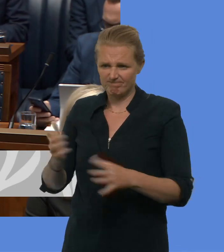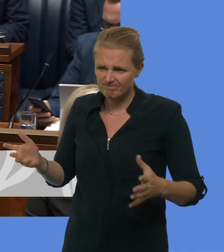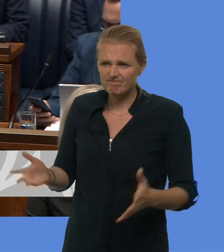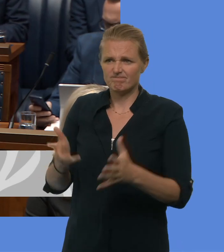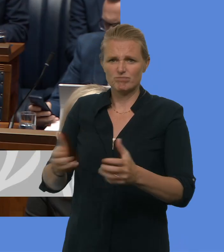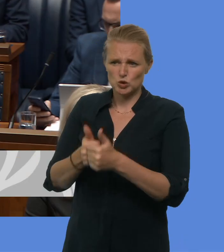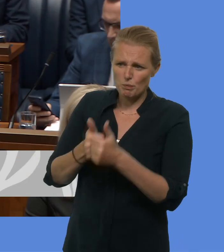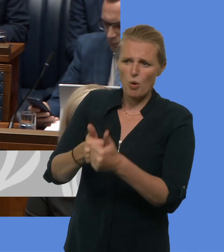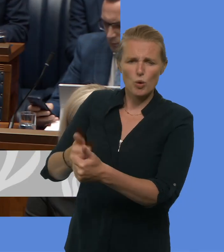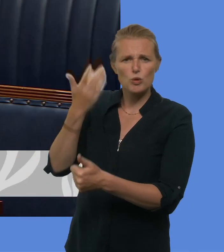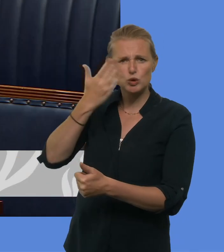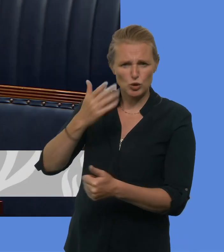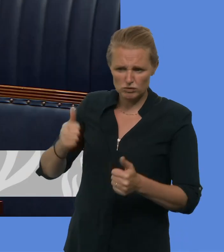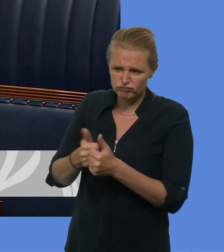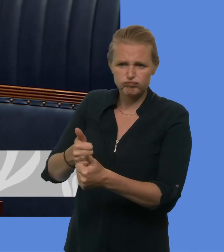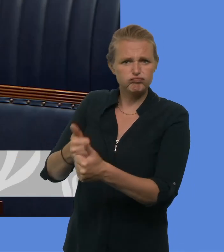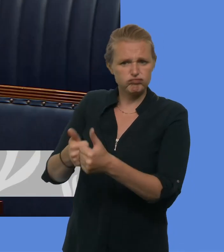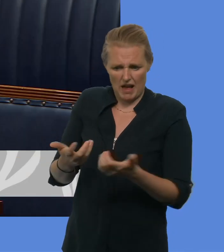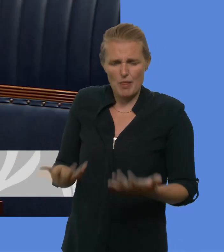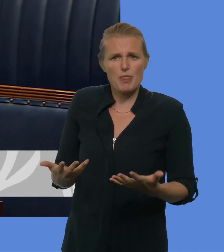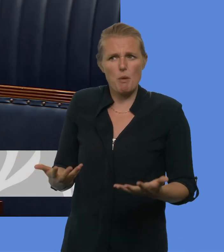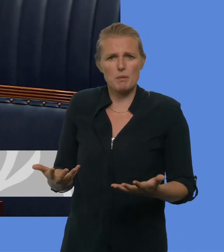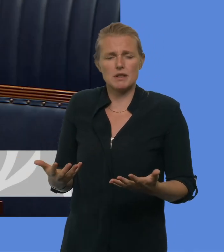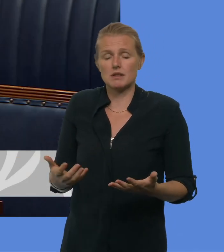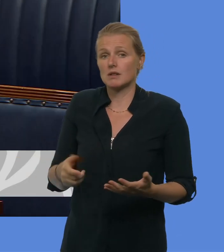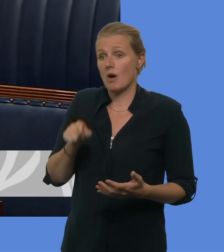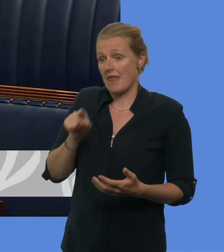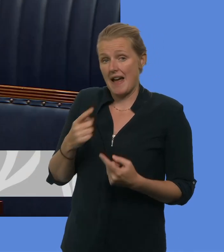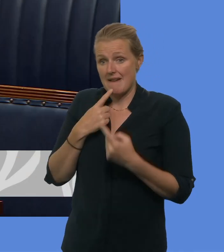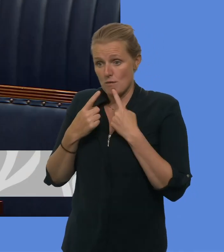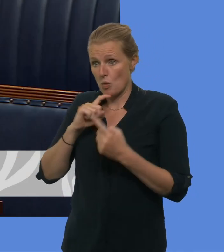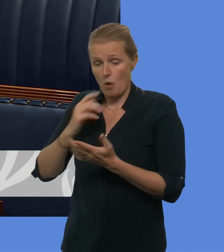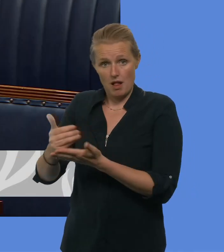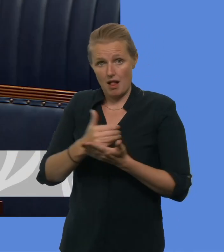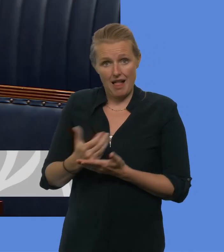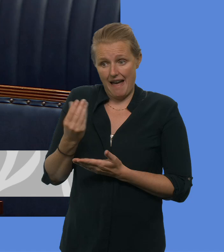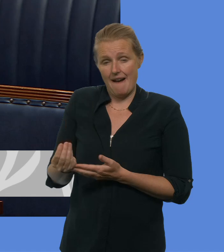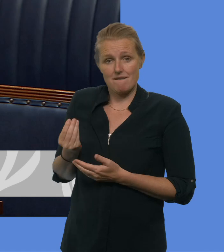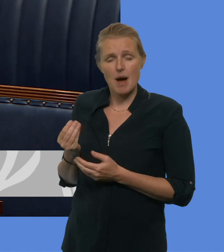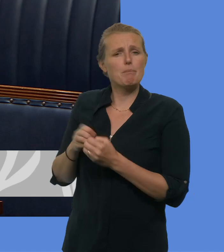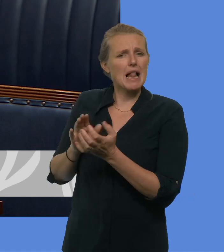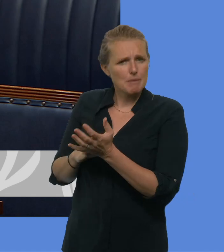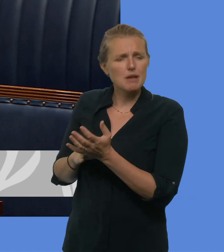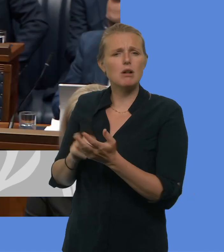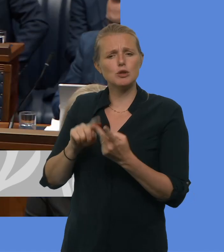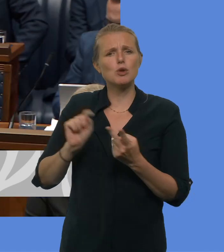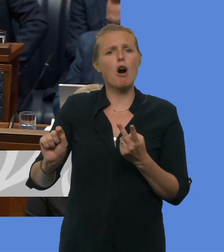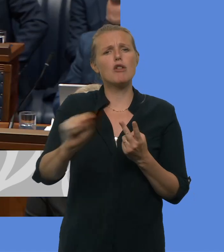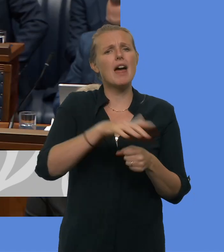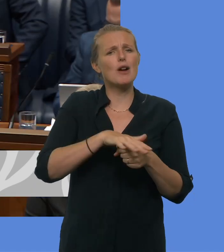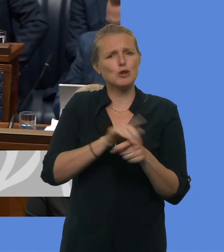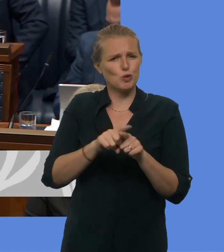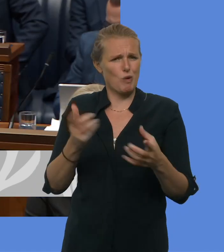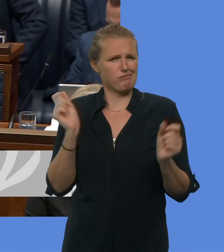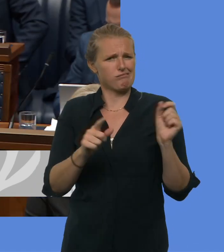provide support to those schools. So that is information that we will have, not just in Ballymena, but we have it in other areas, and